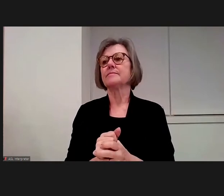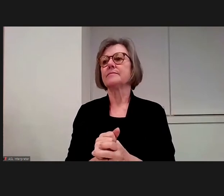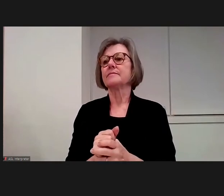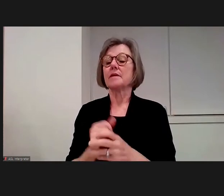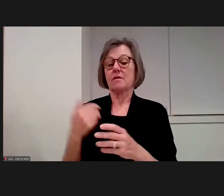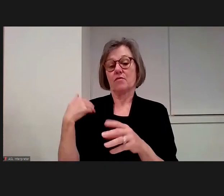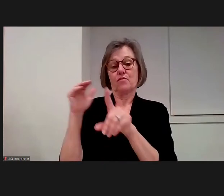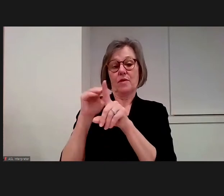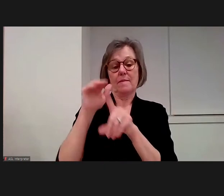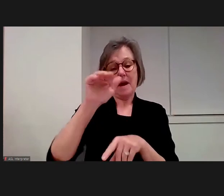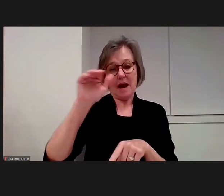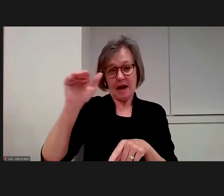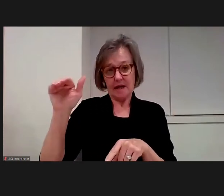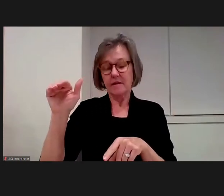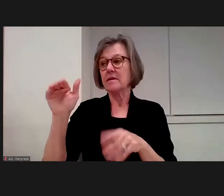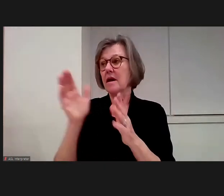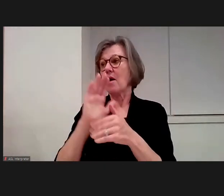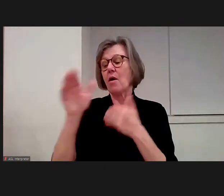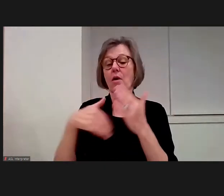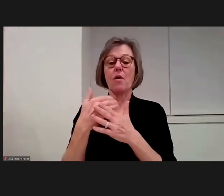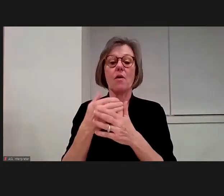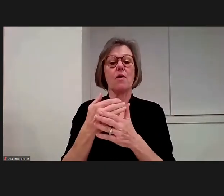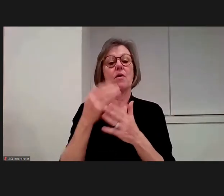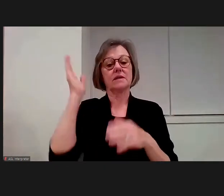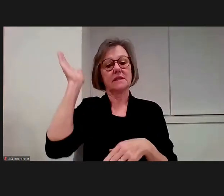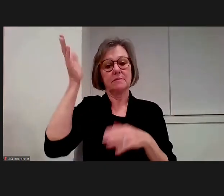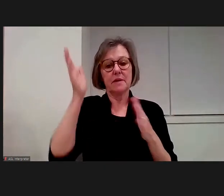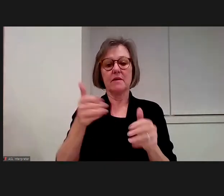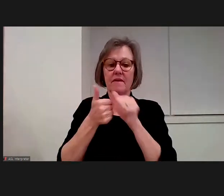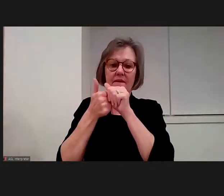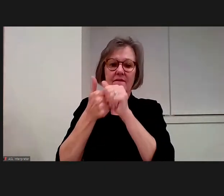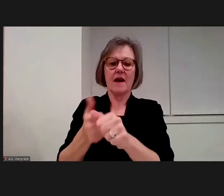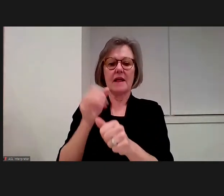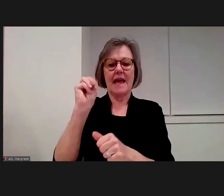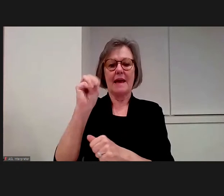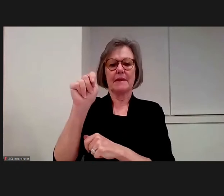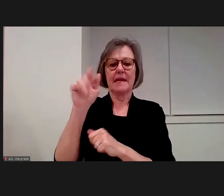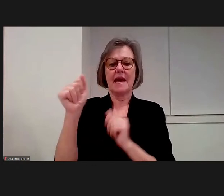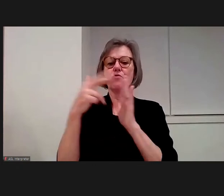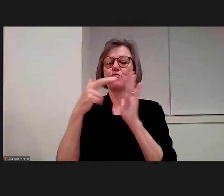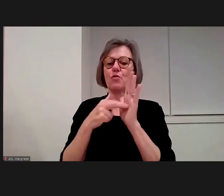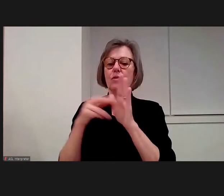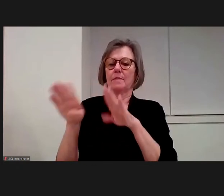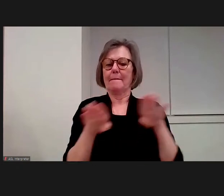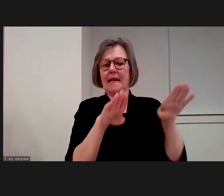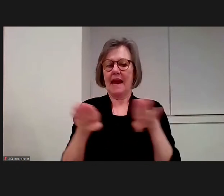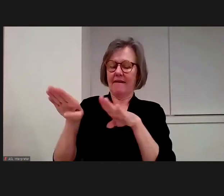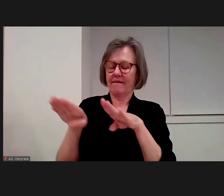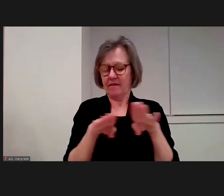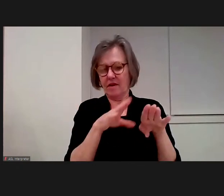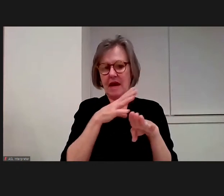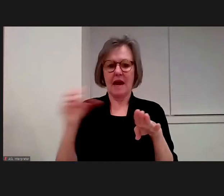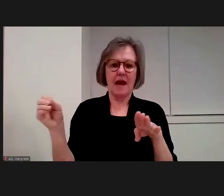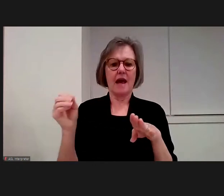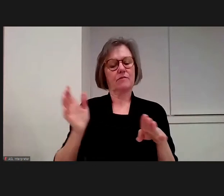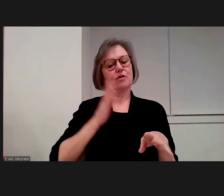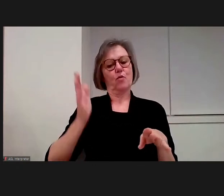a reminder, we ask that all public speakers adhere to the MTA's rule of conduct and